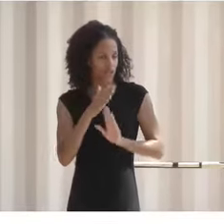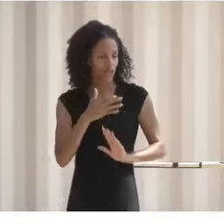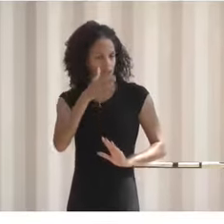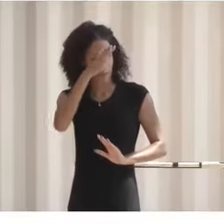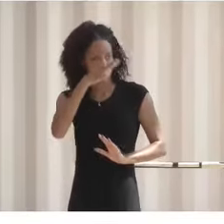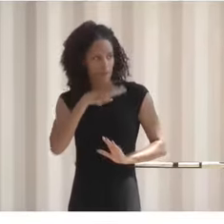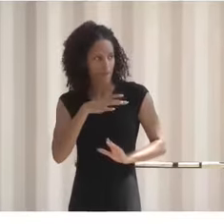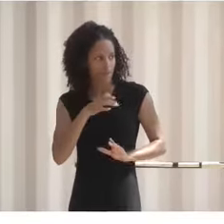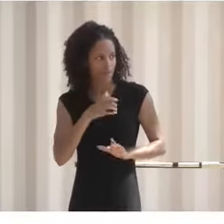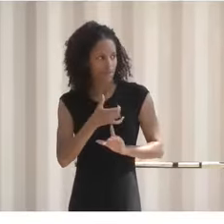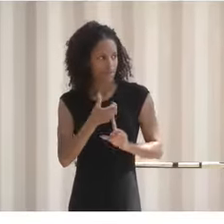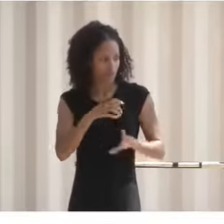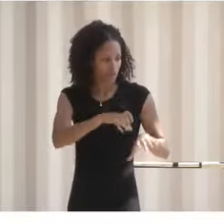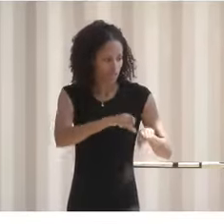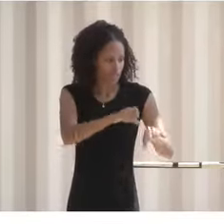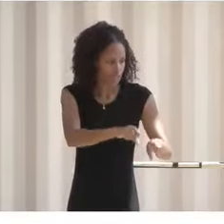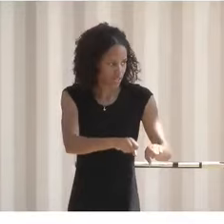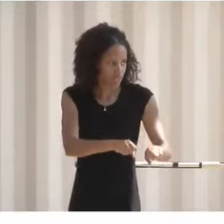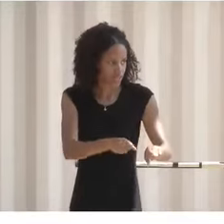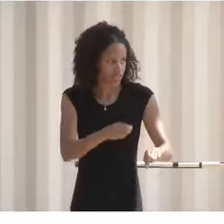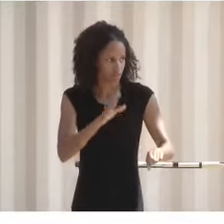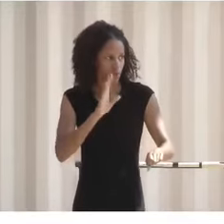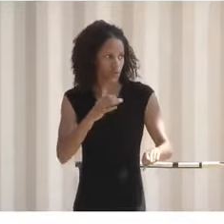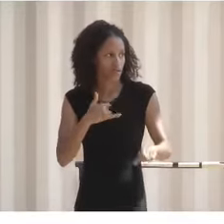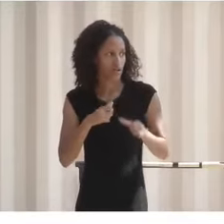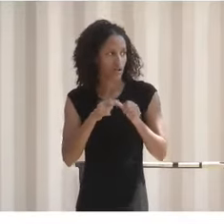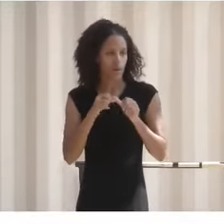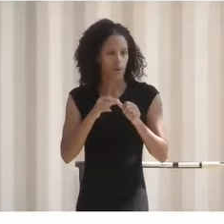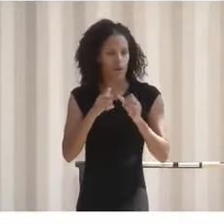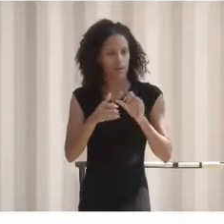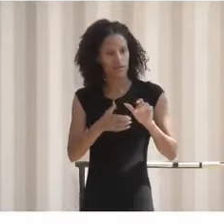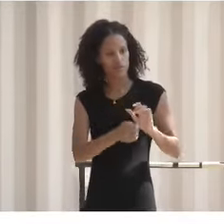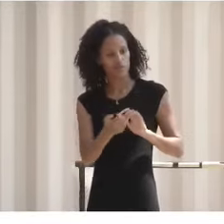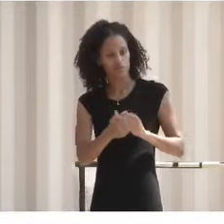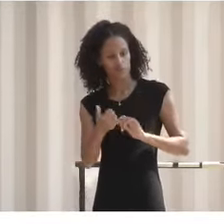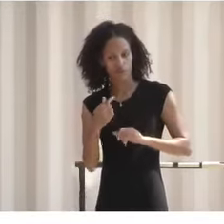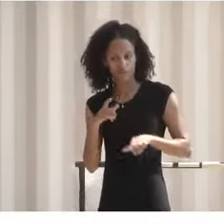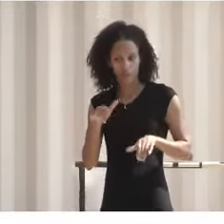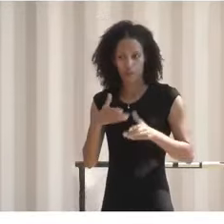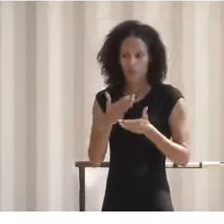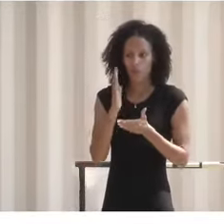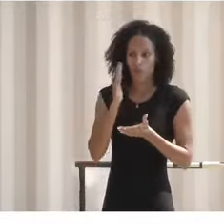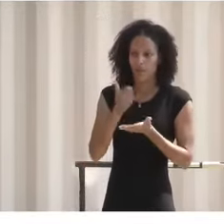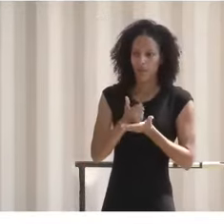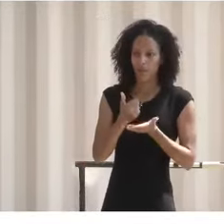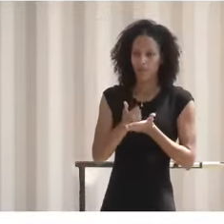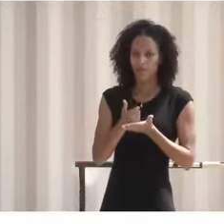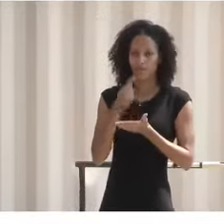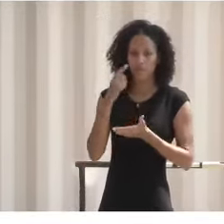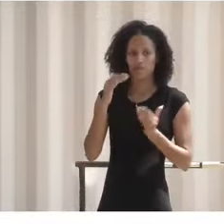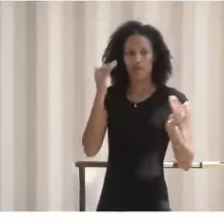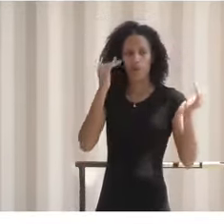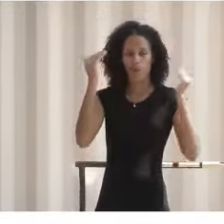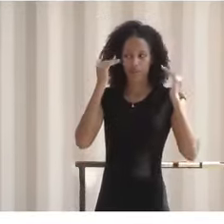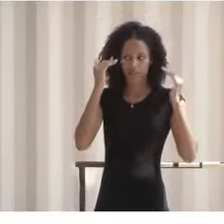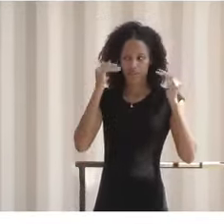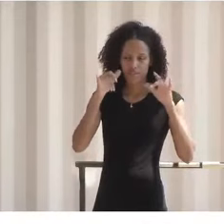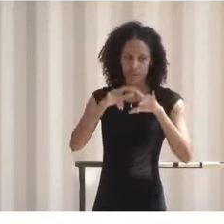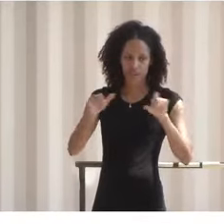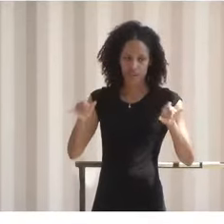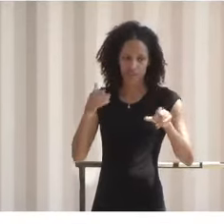for ongoing removals and doing so in an economical way while creating awareness at the same